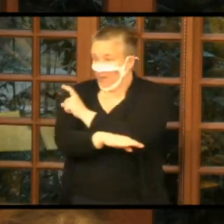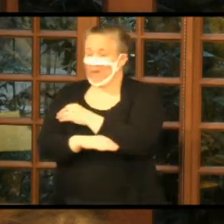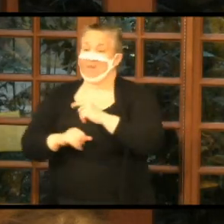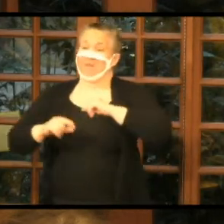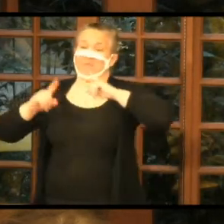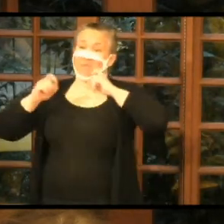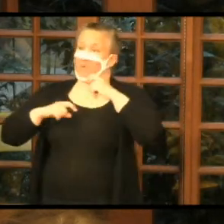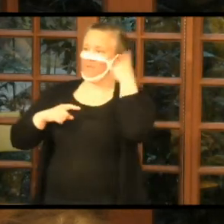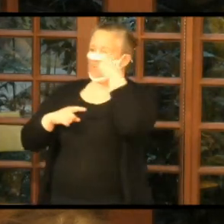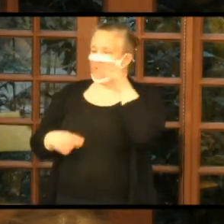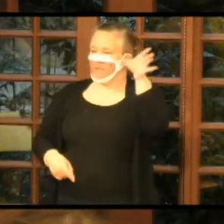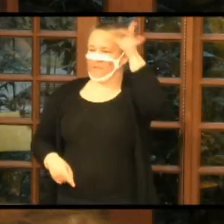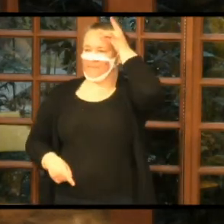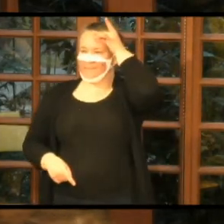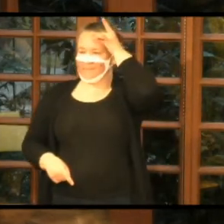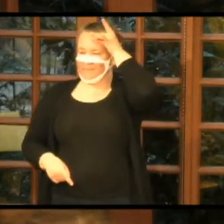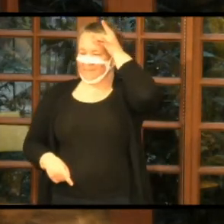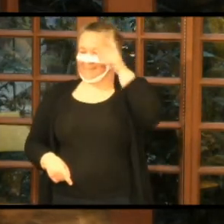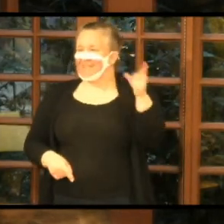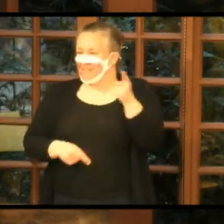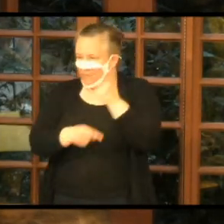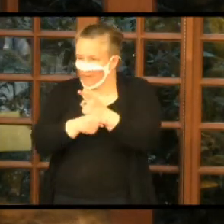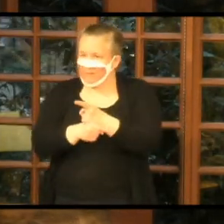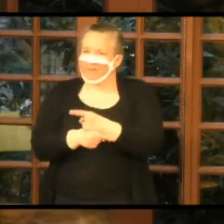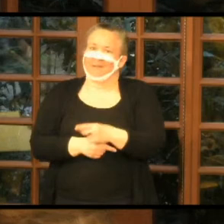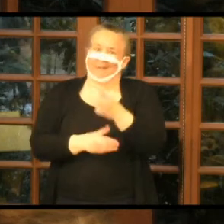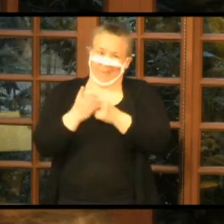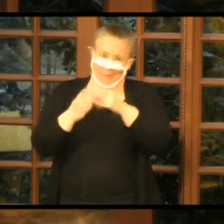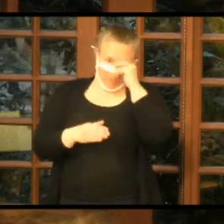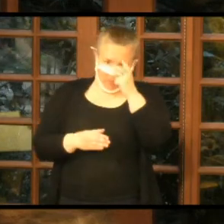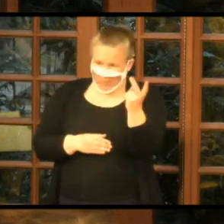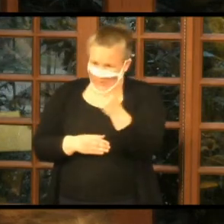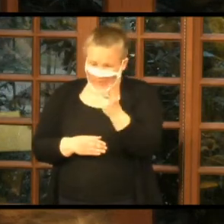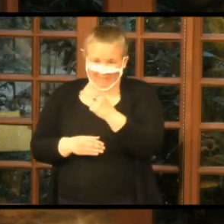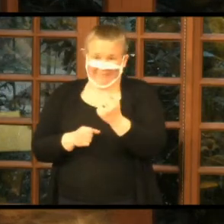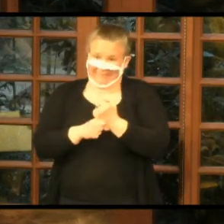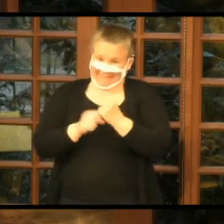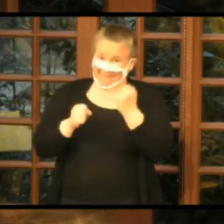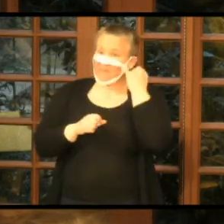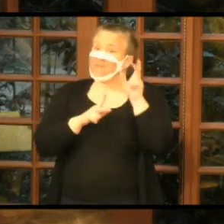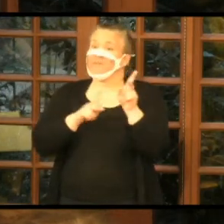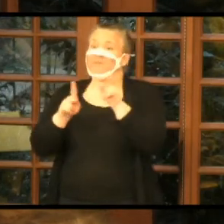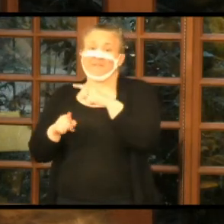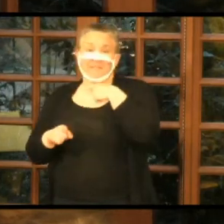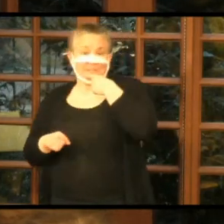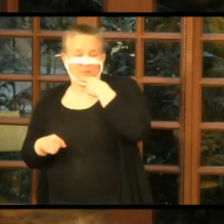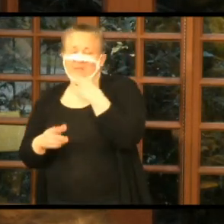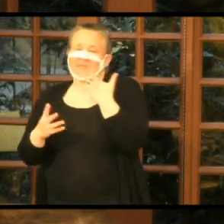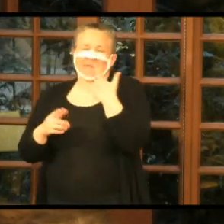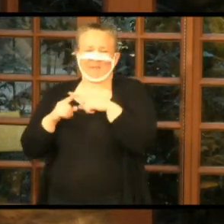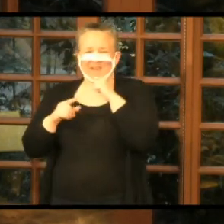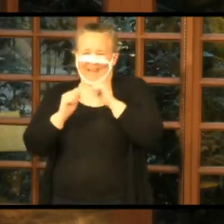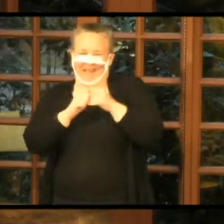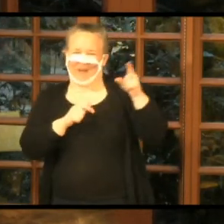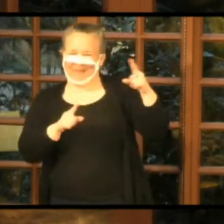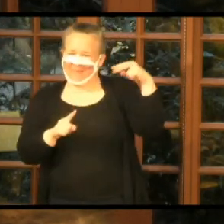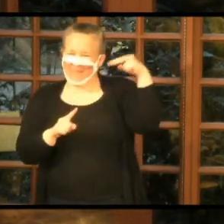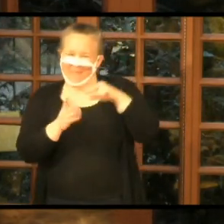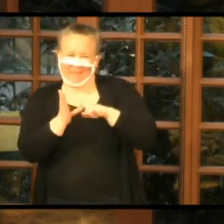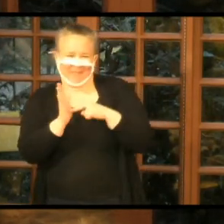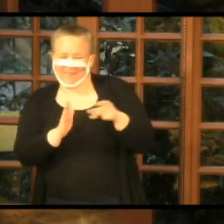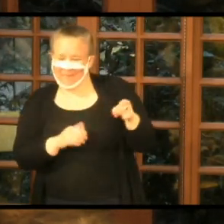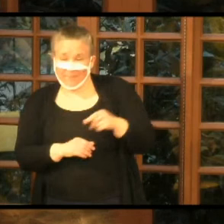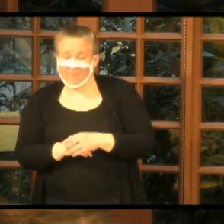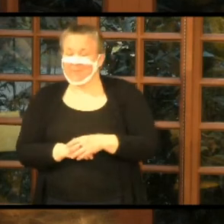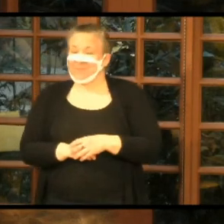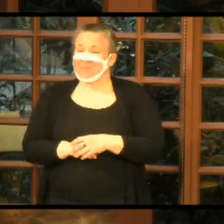face will not leave her. He's right. Elliot and Austin are not as safe as they would be if they were hearing, though not in the way the man had meant it. What